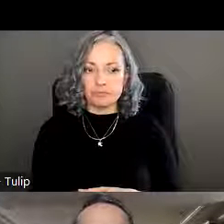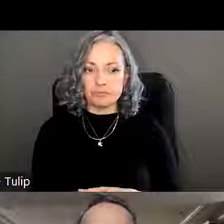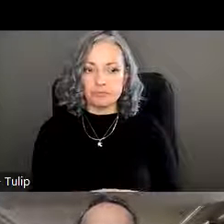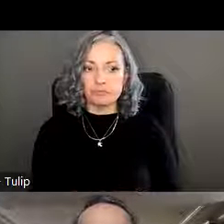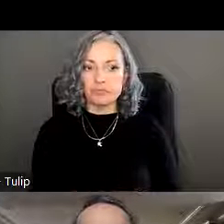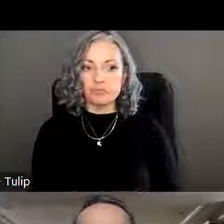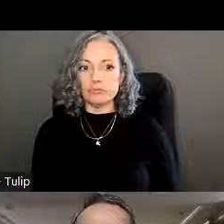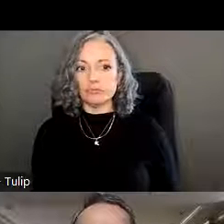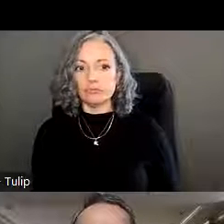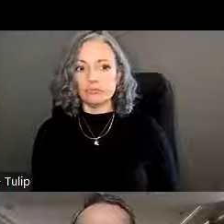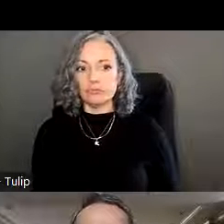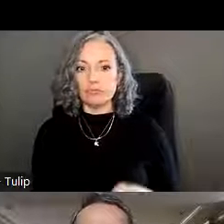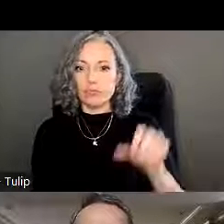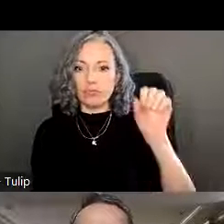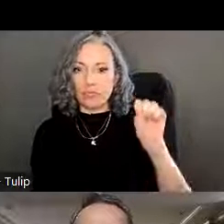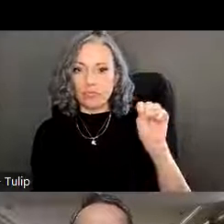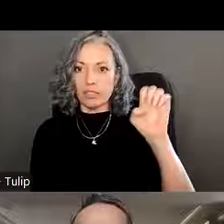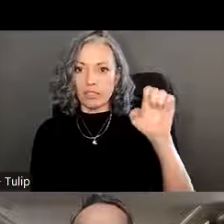Celine Regalia. Here.